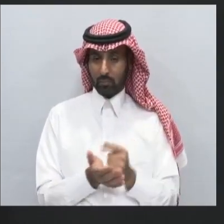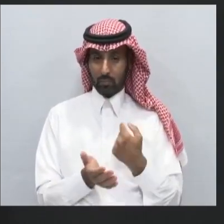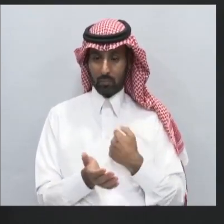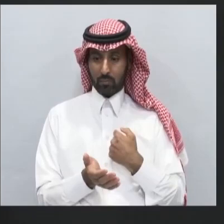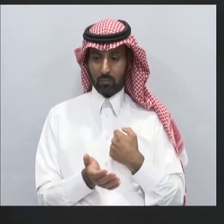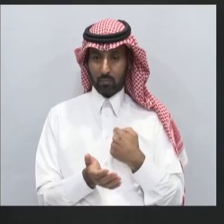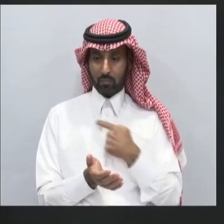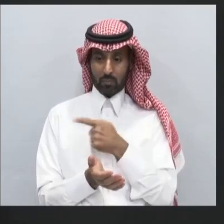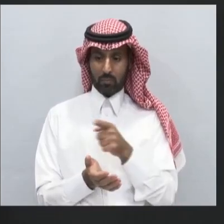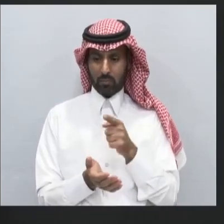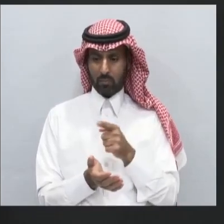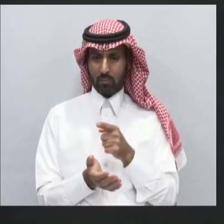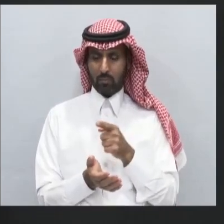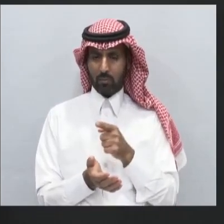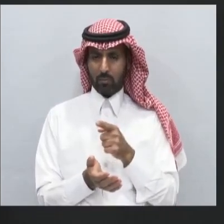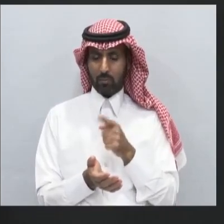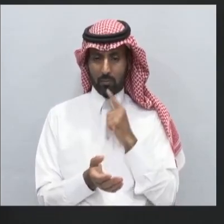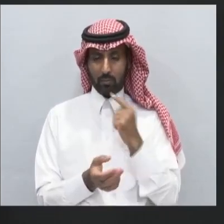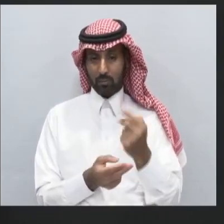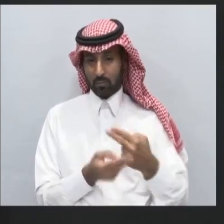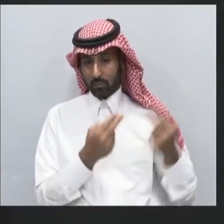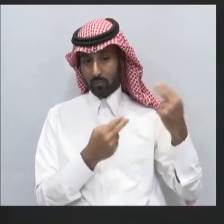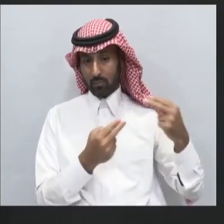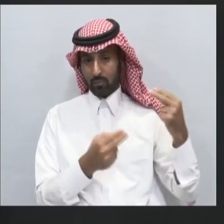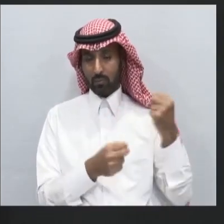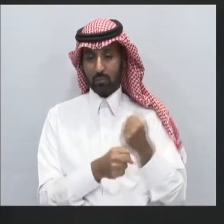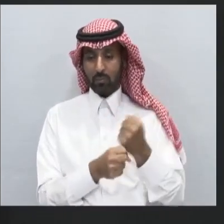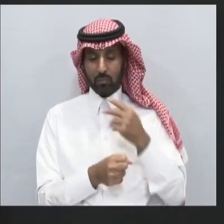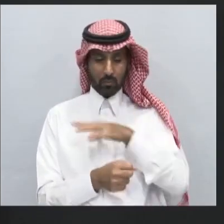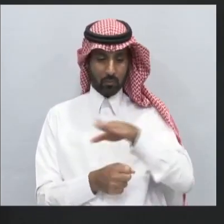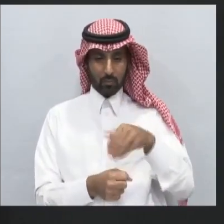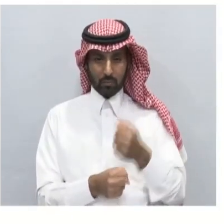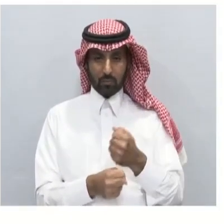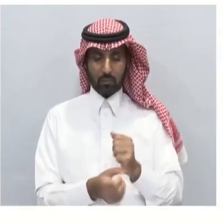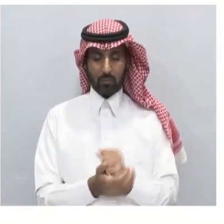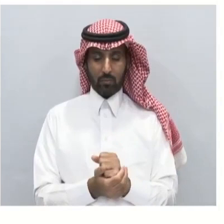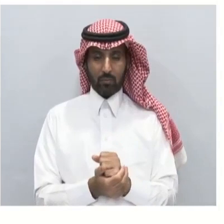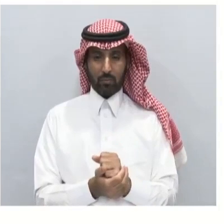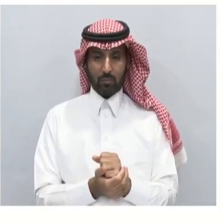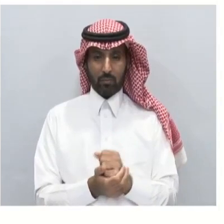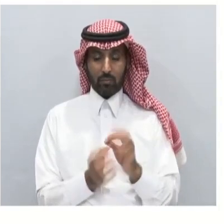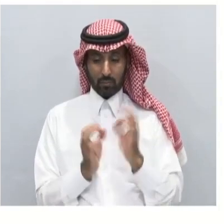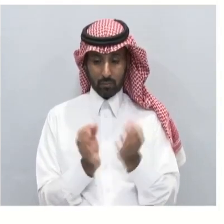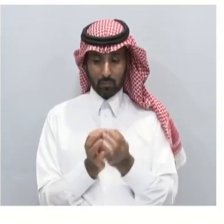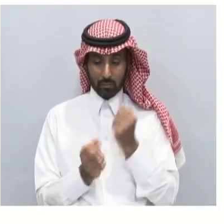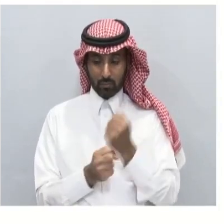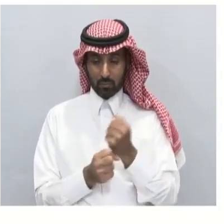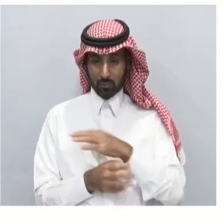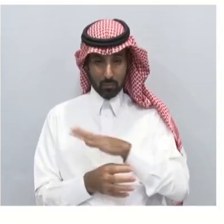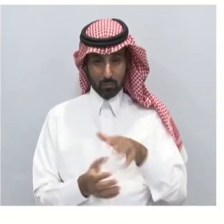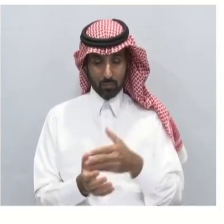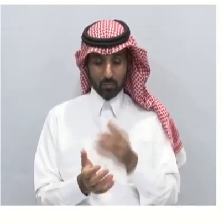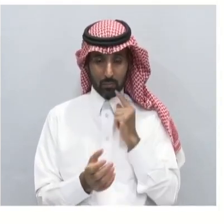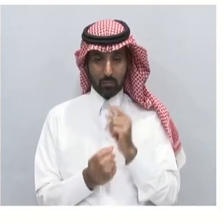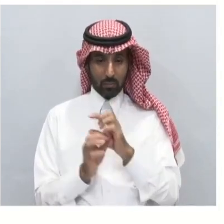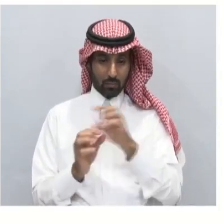our traditions, our community, okay? Exercise D,